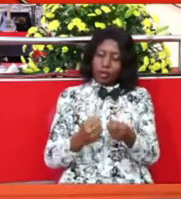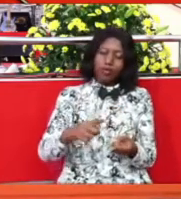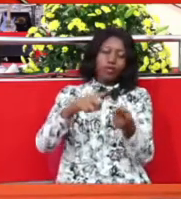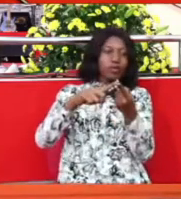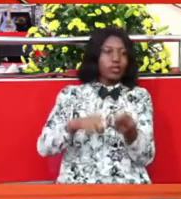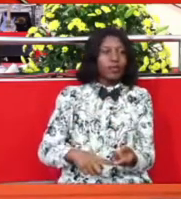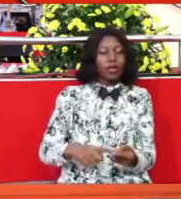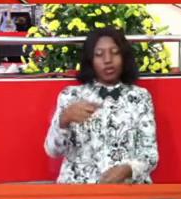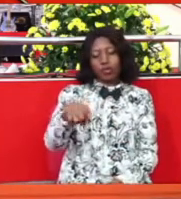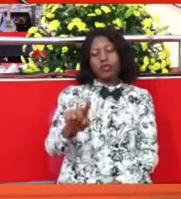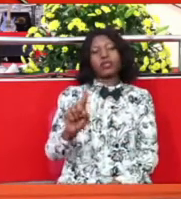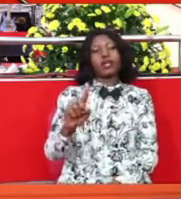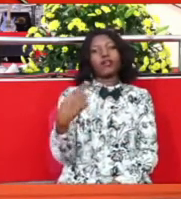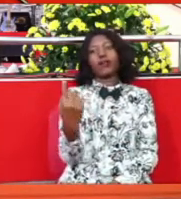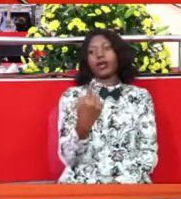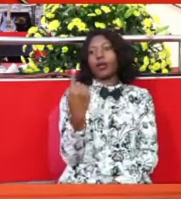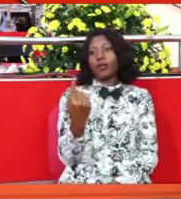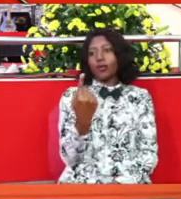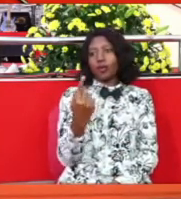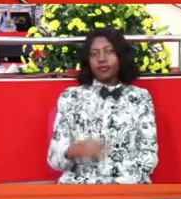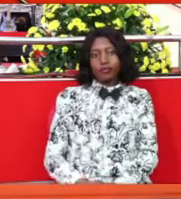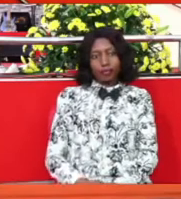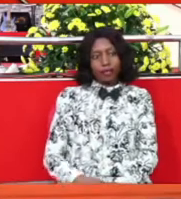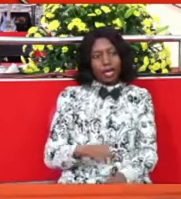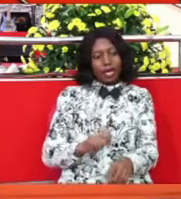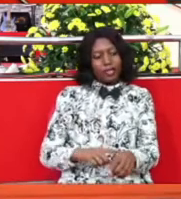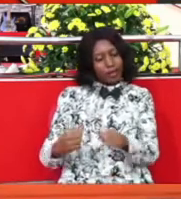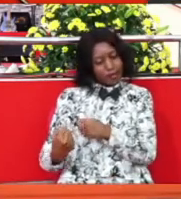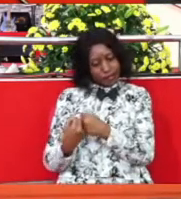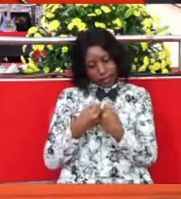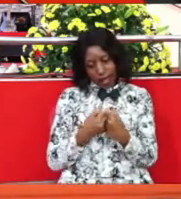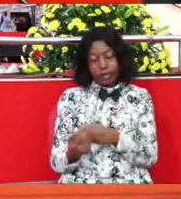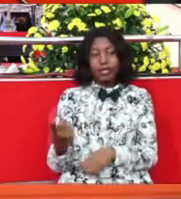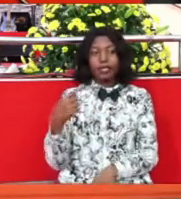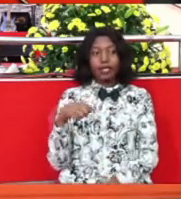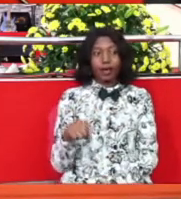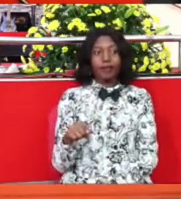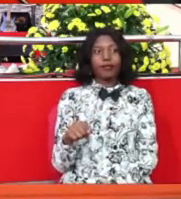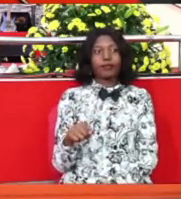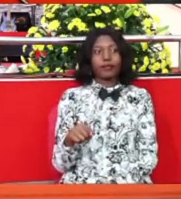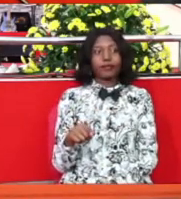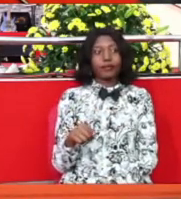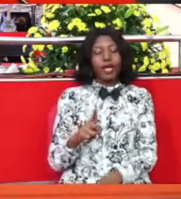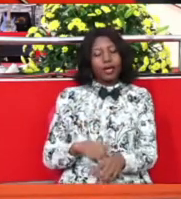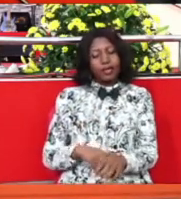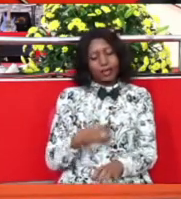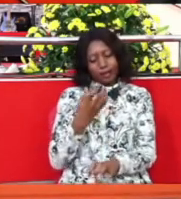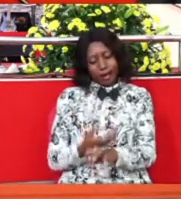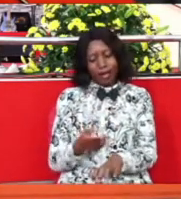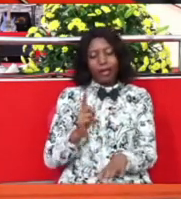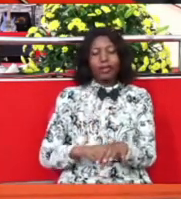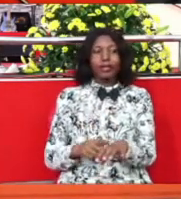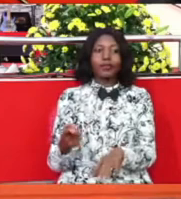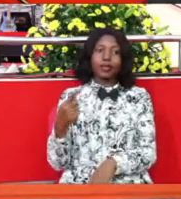kisiwa kilicho peke yake. When tribal strike. Aha, wakati mambo yanakuja. When challenging moments strike. Changamoto